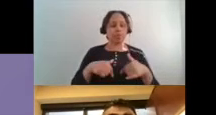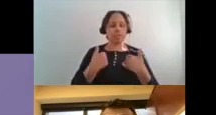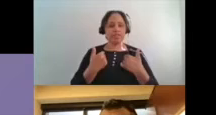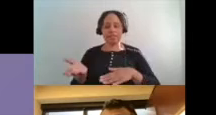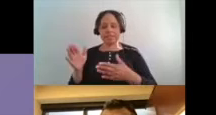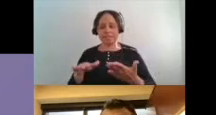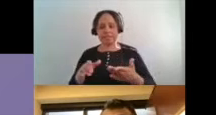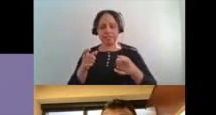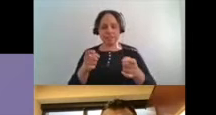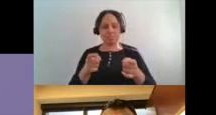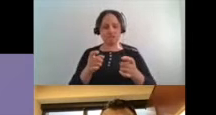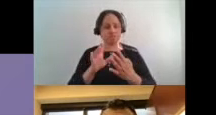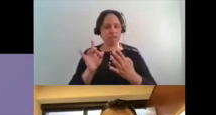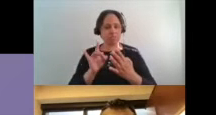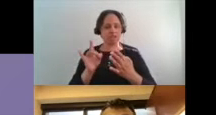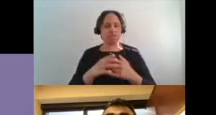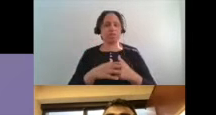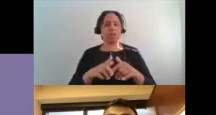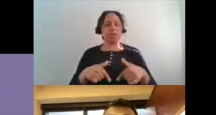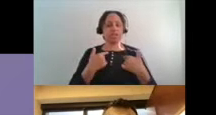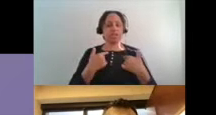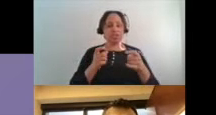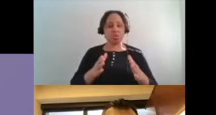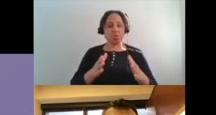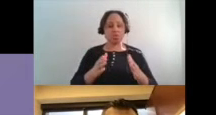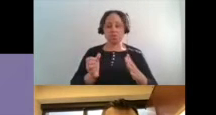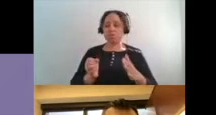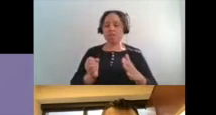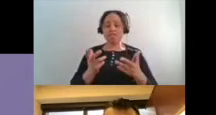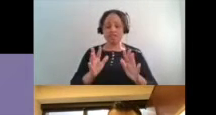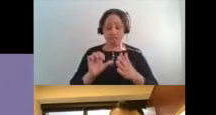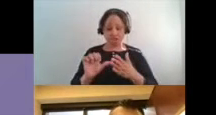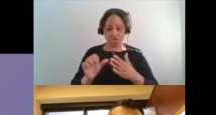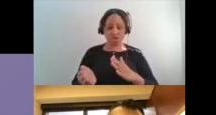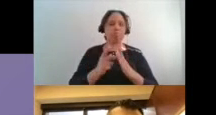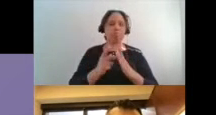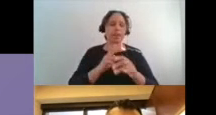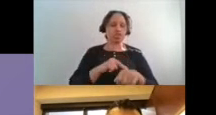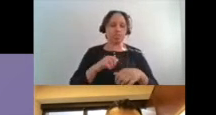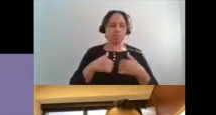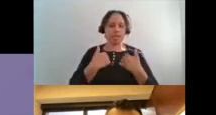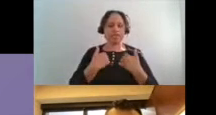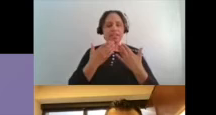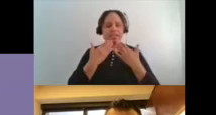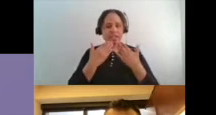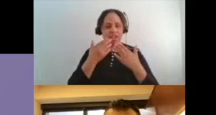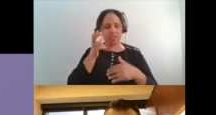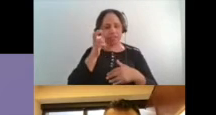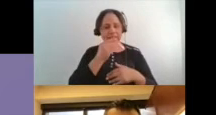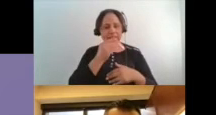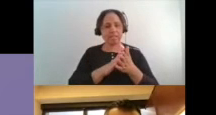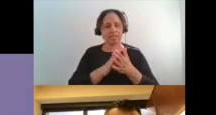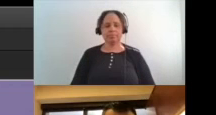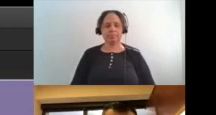Living donors return to a normal life, and we have all options available at Northwestern. So thank you guys for listening, and look forward to the